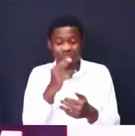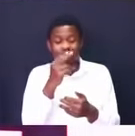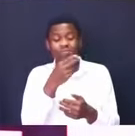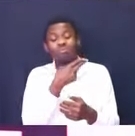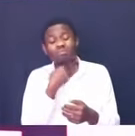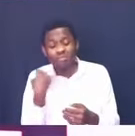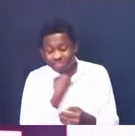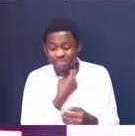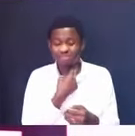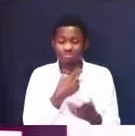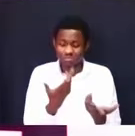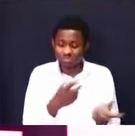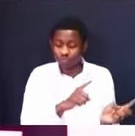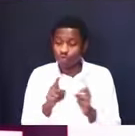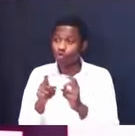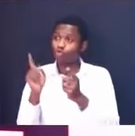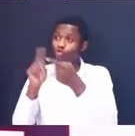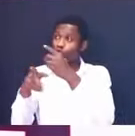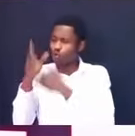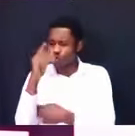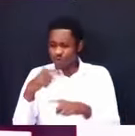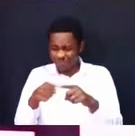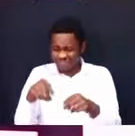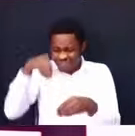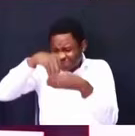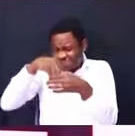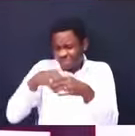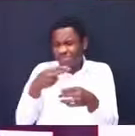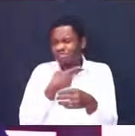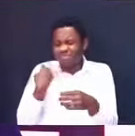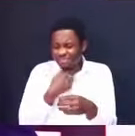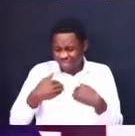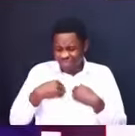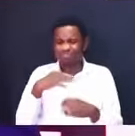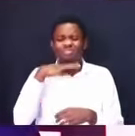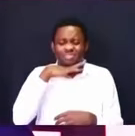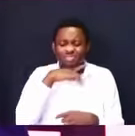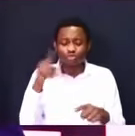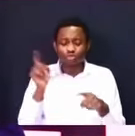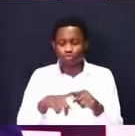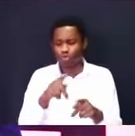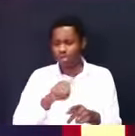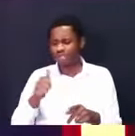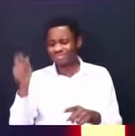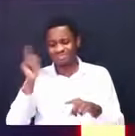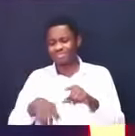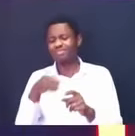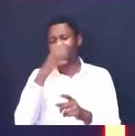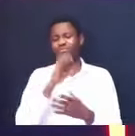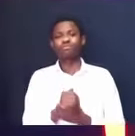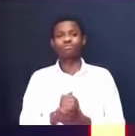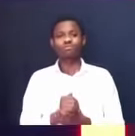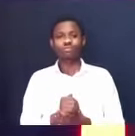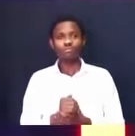ene se de emu ade yete no. Na wantumi amfa ankre no mu nsuo nu bi anom, antumi amfa anye bibia. The man